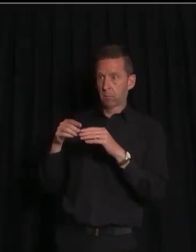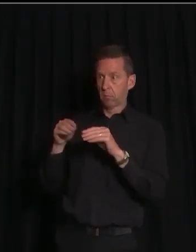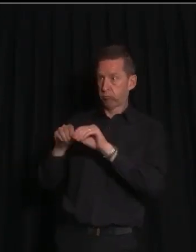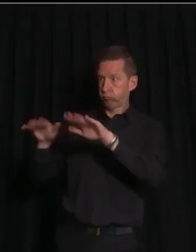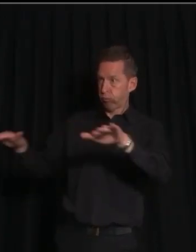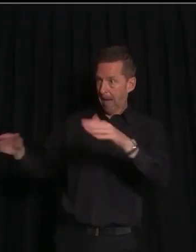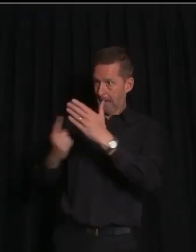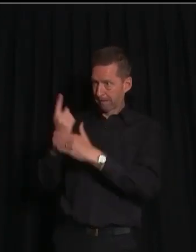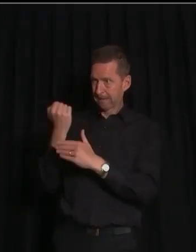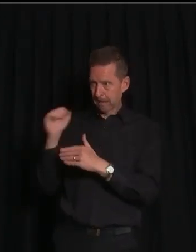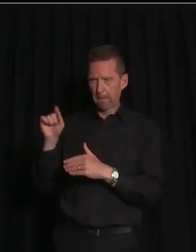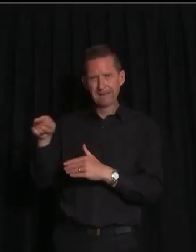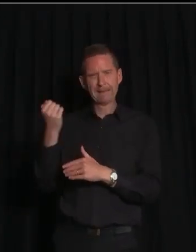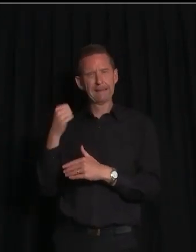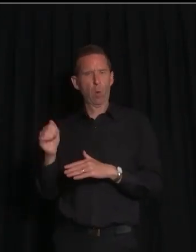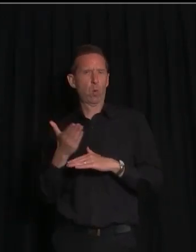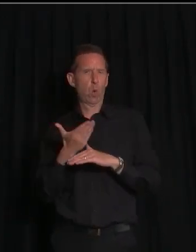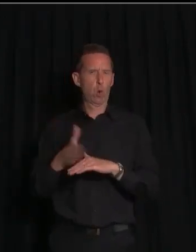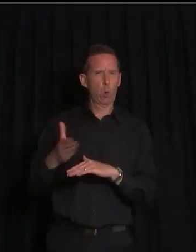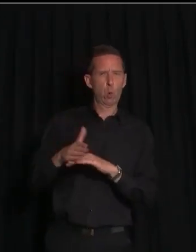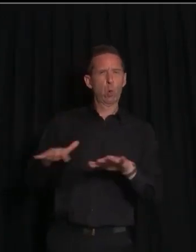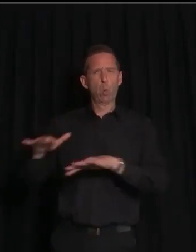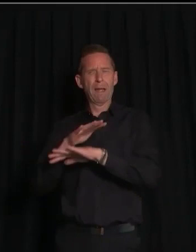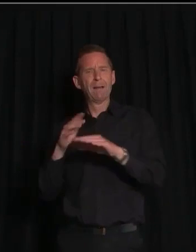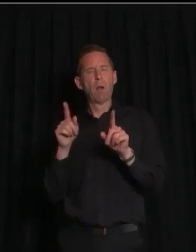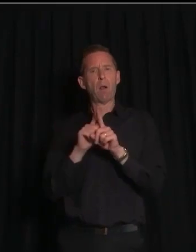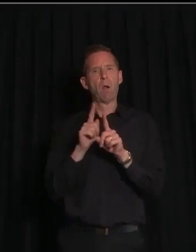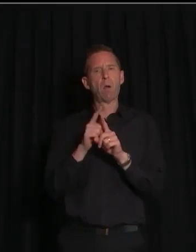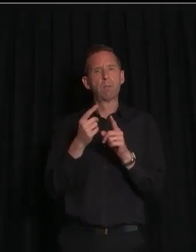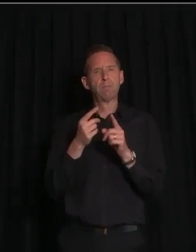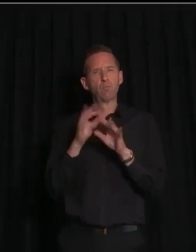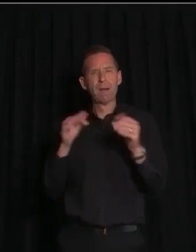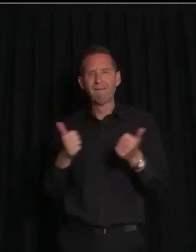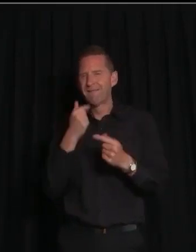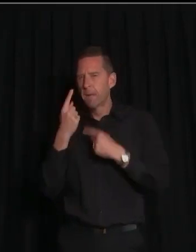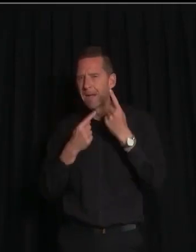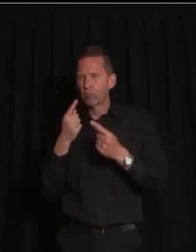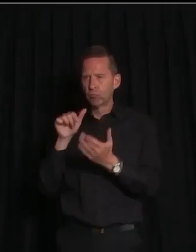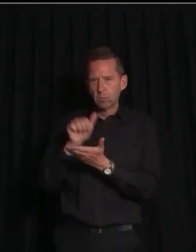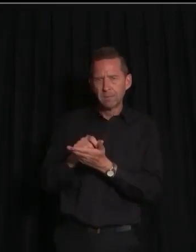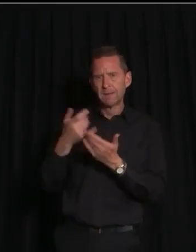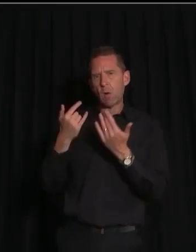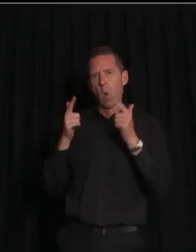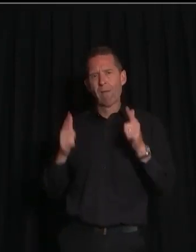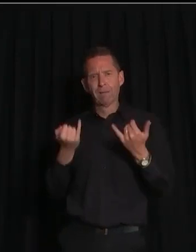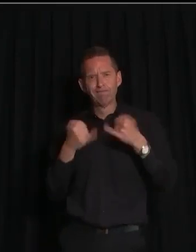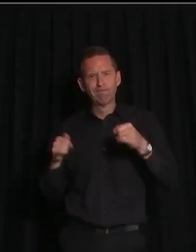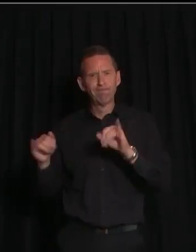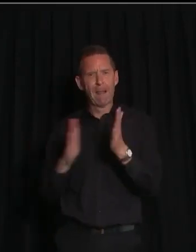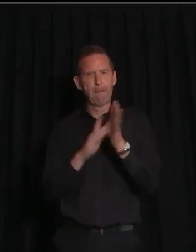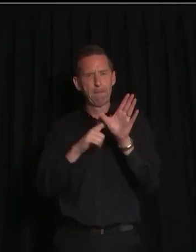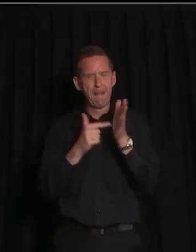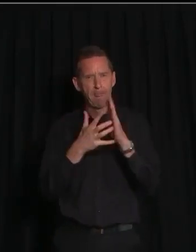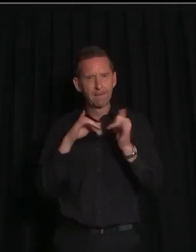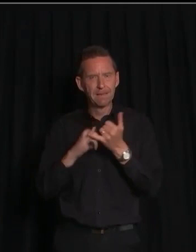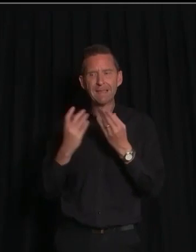quite young, there is still a lot of incorrect information out there, a lot of myths, a lot of representation which